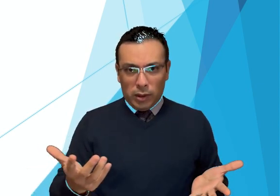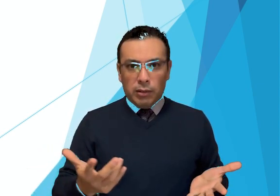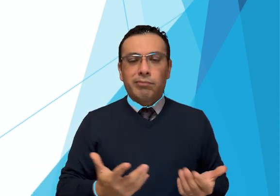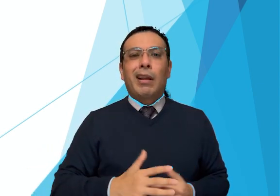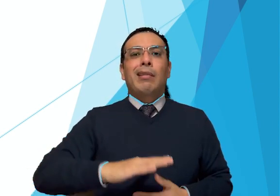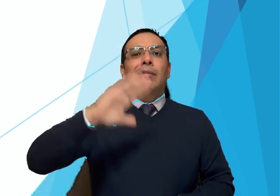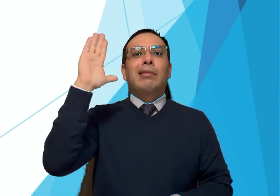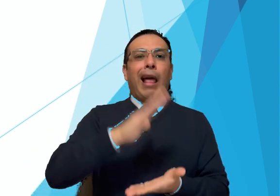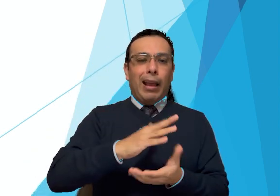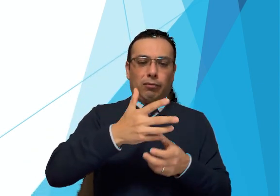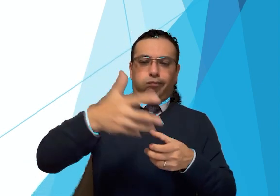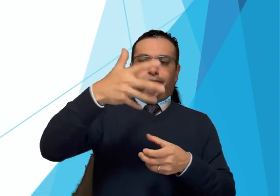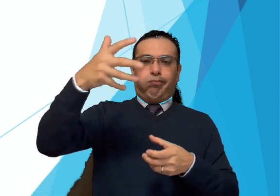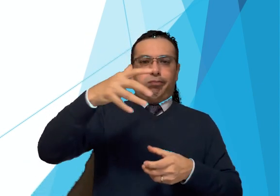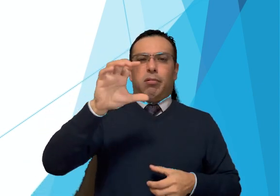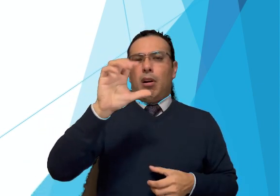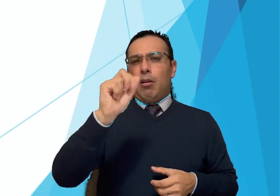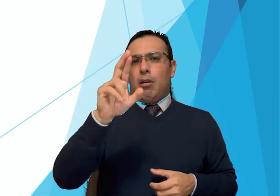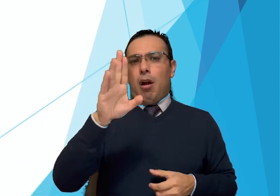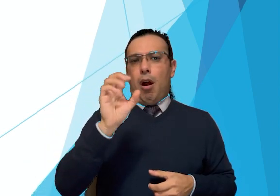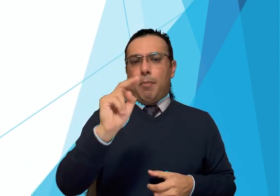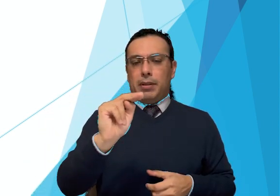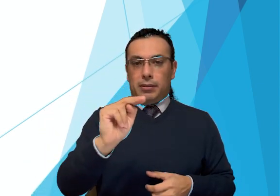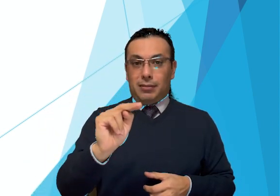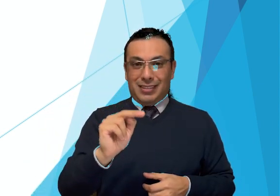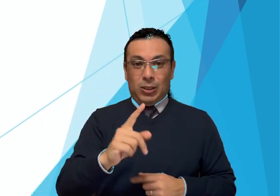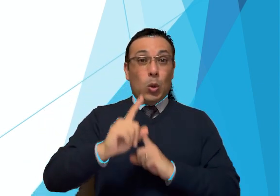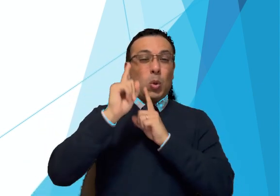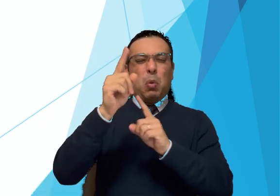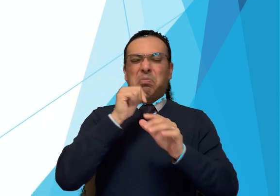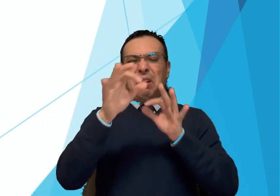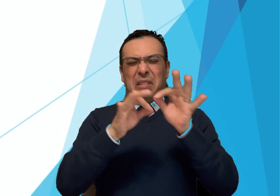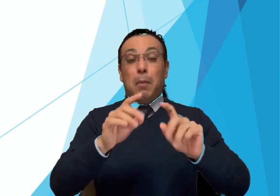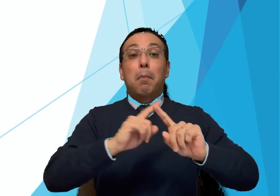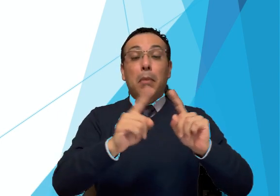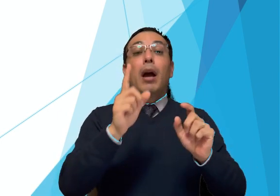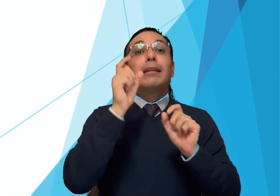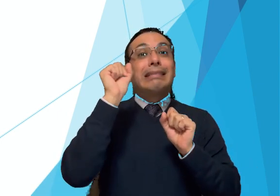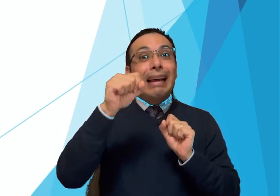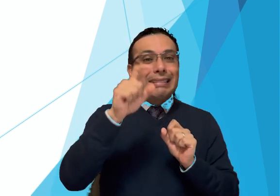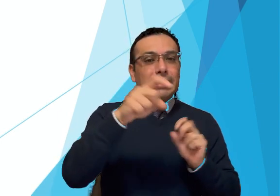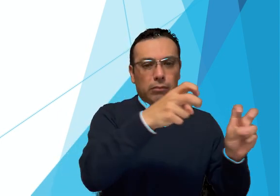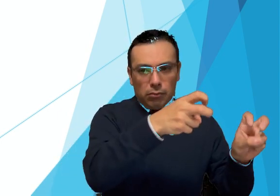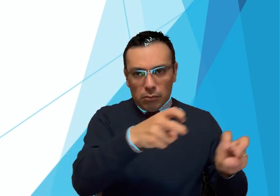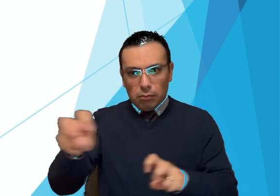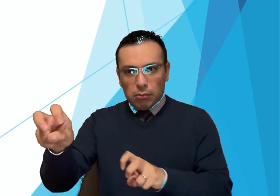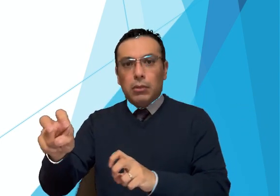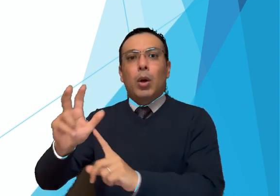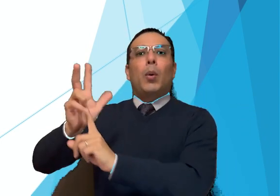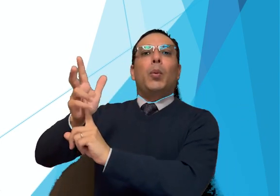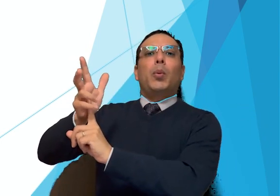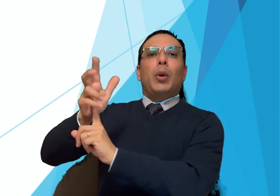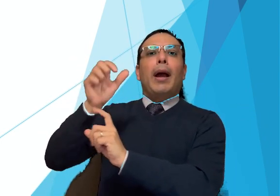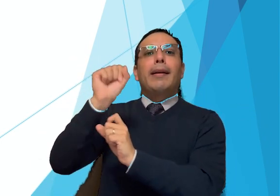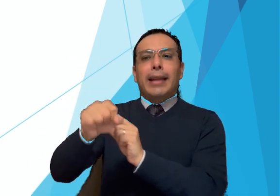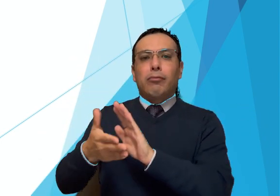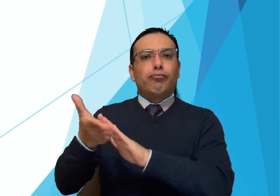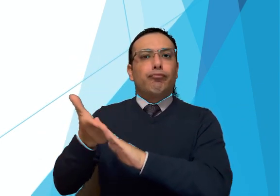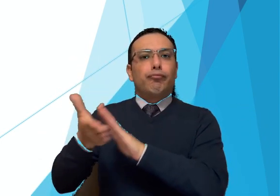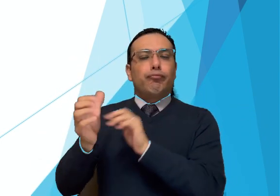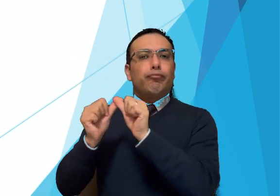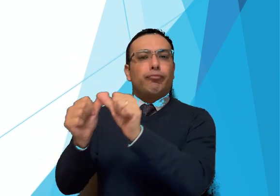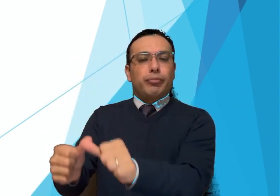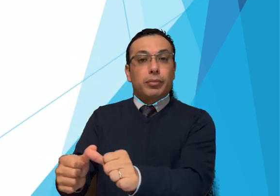goals, which I'm not going to go over, but it does require us to transition to renewable energy. One of the requirements in that